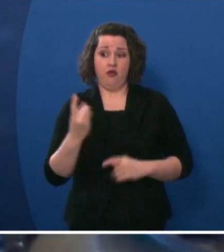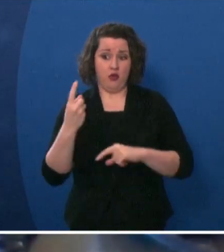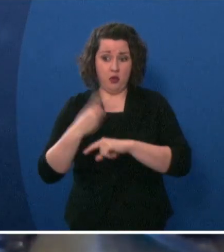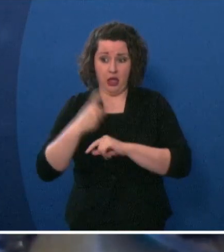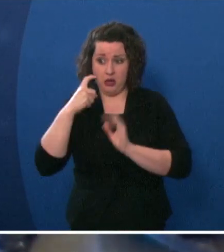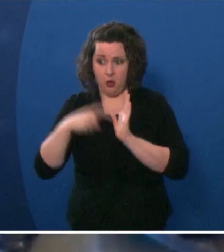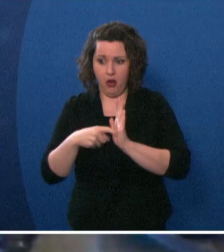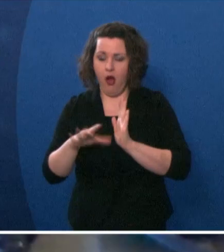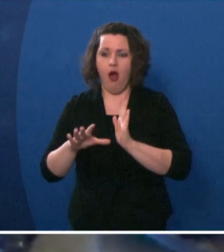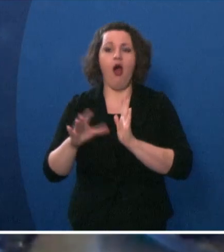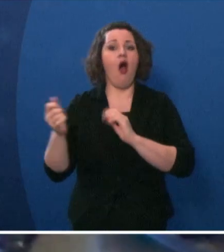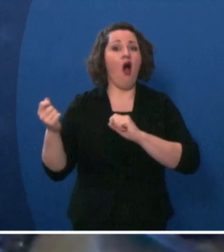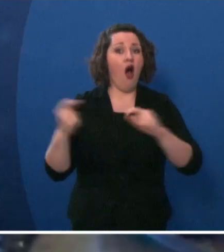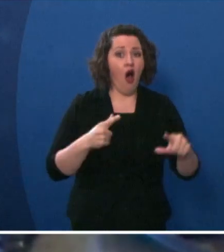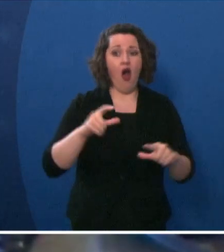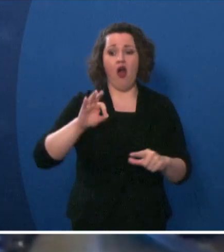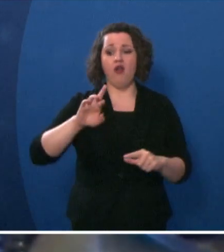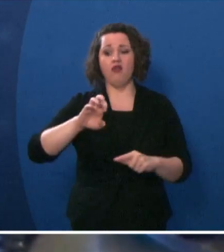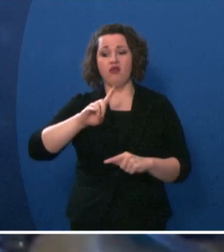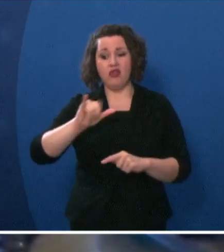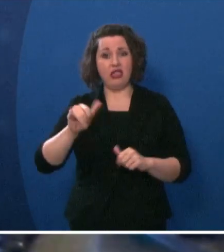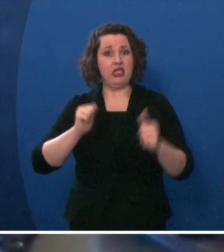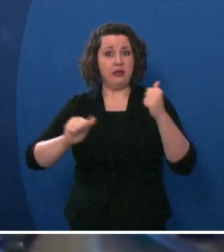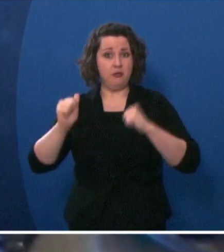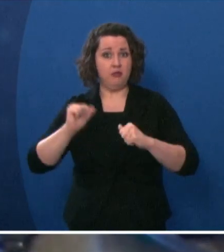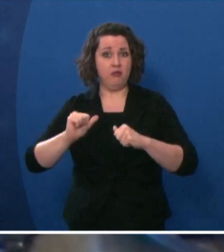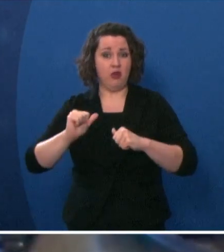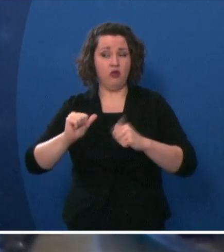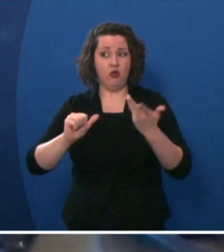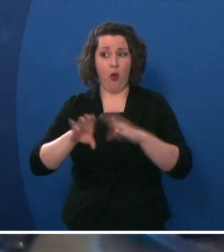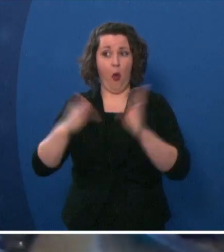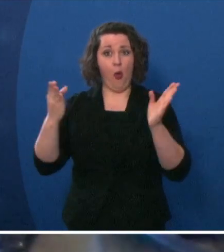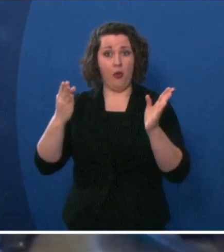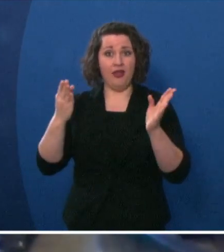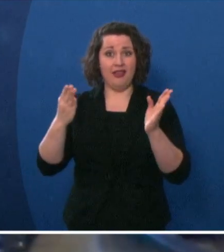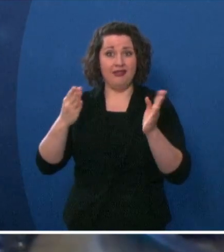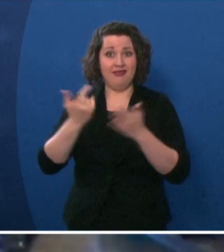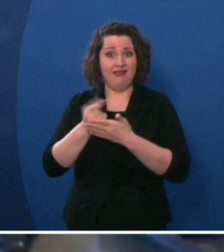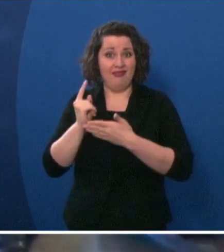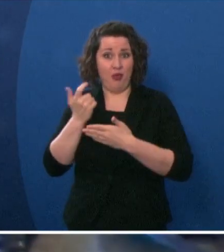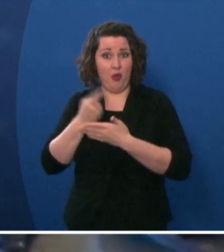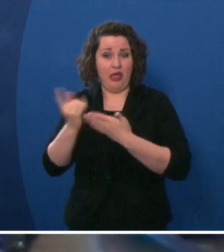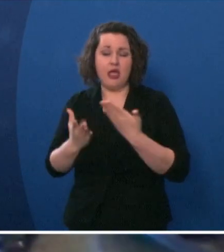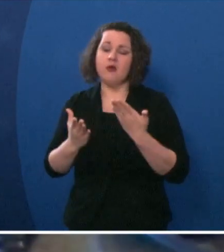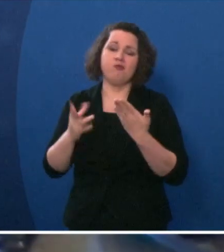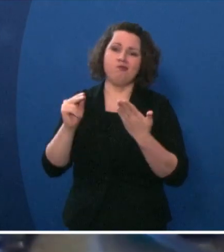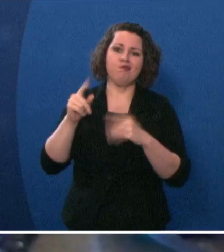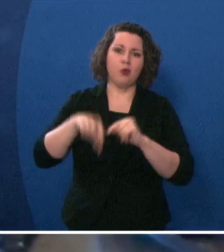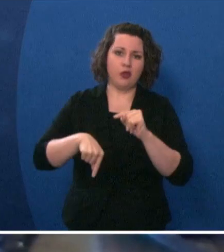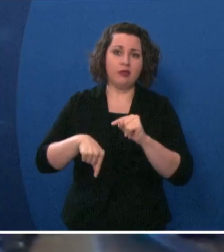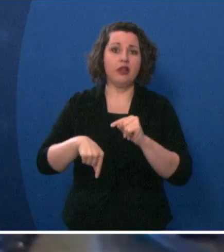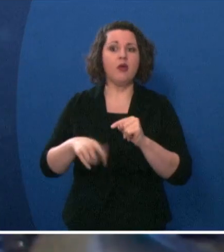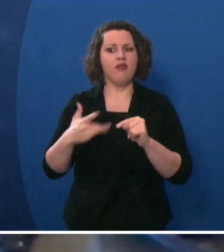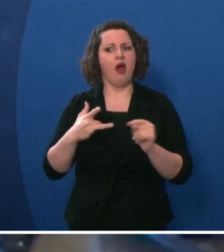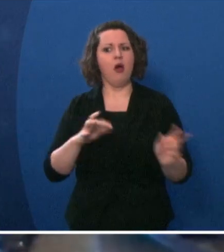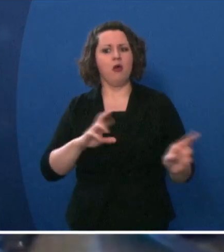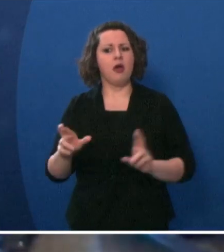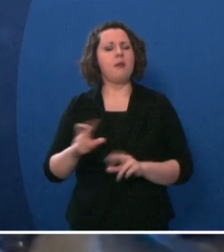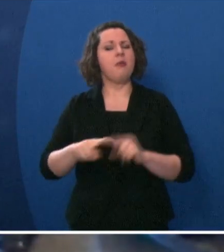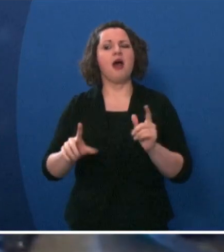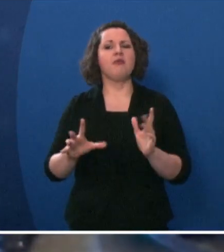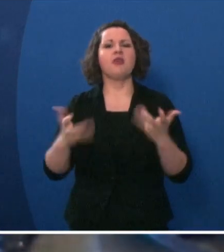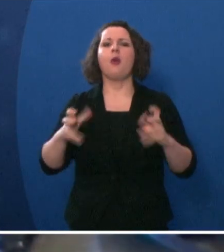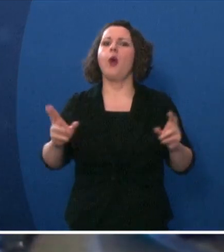to reopen all our Fridley locations throughout the state for Memorial Day weekend. We felt prepared, but we didn't want to rush